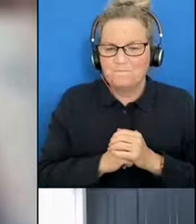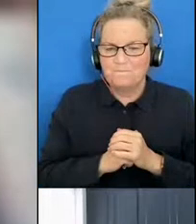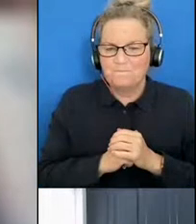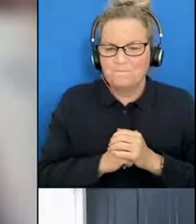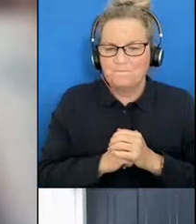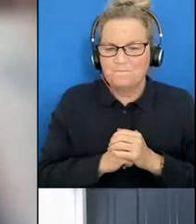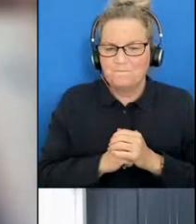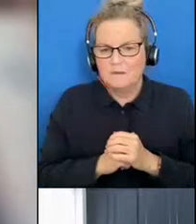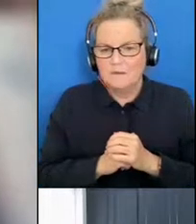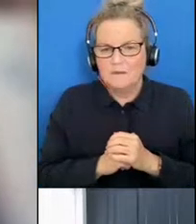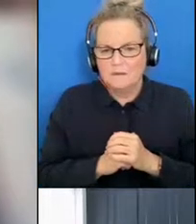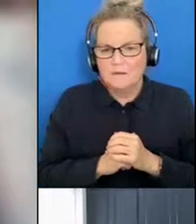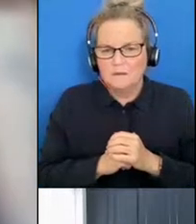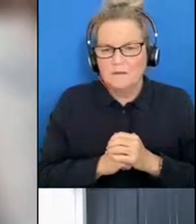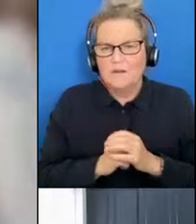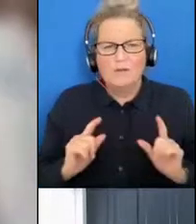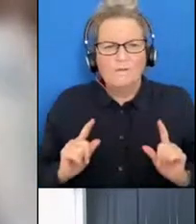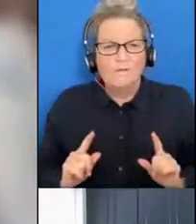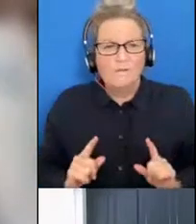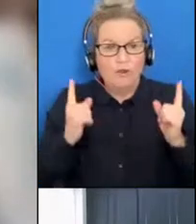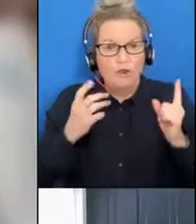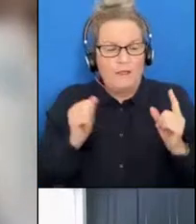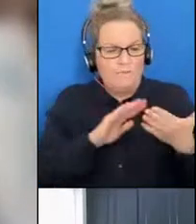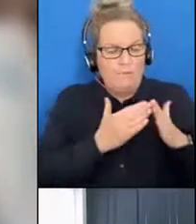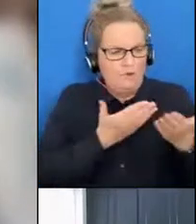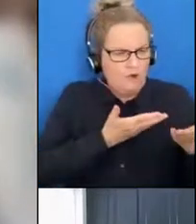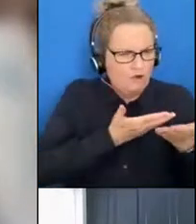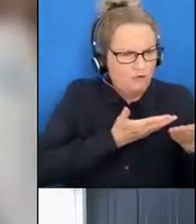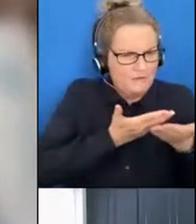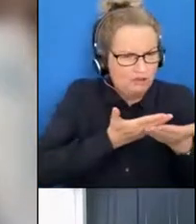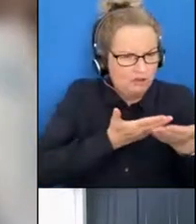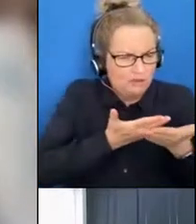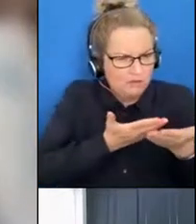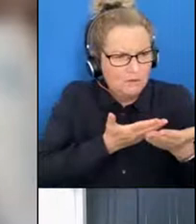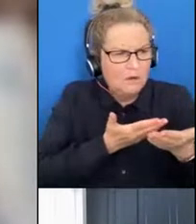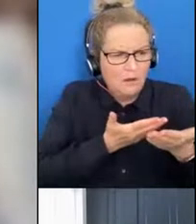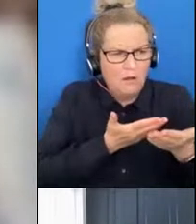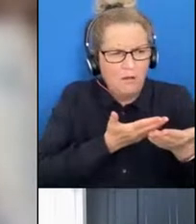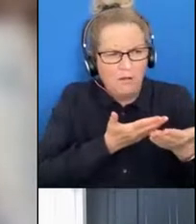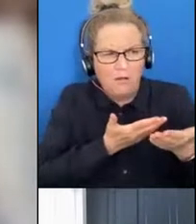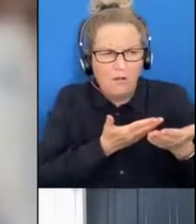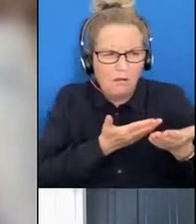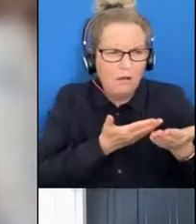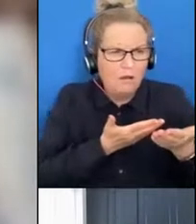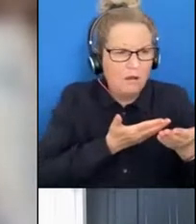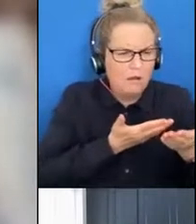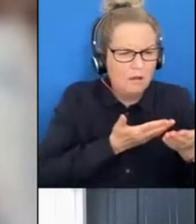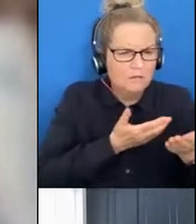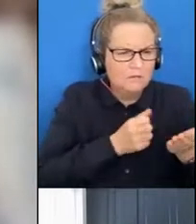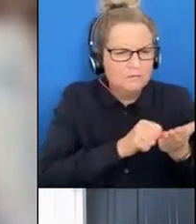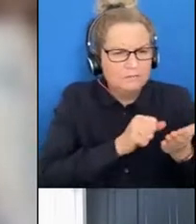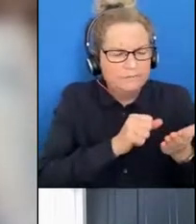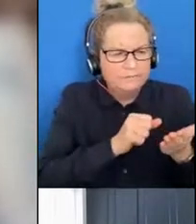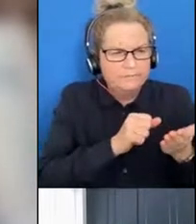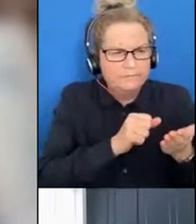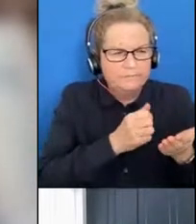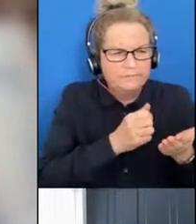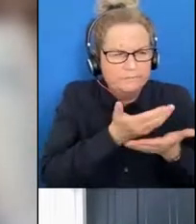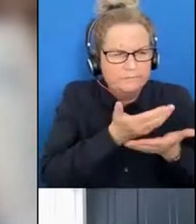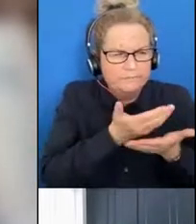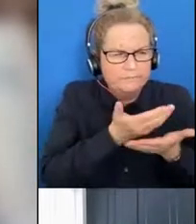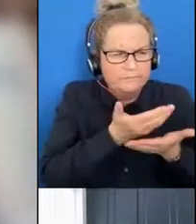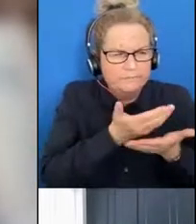it started as a result of a consultation, community consultation that we conducted prior to the project. And that consultation